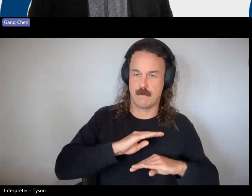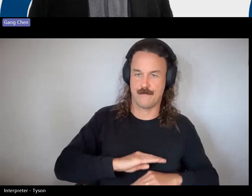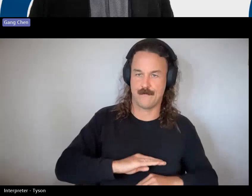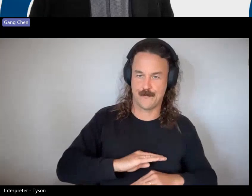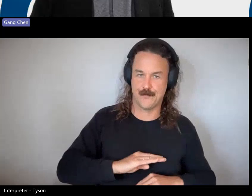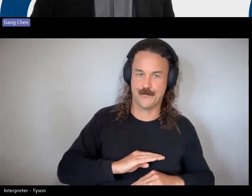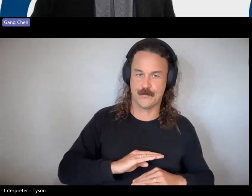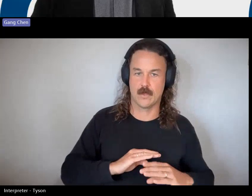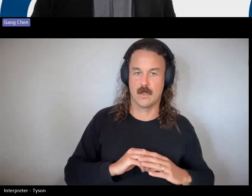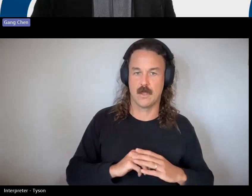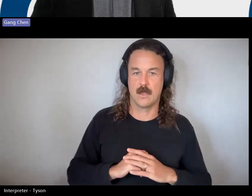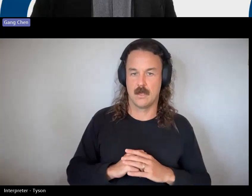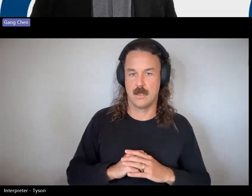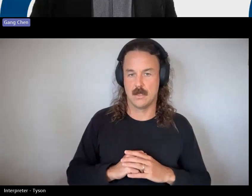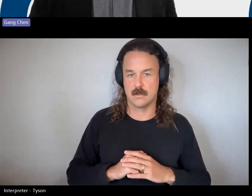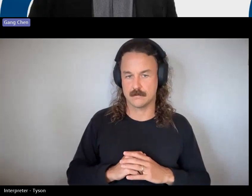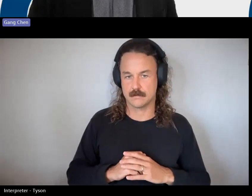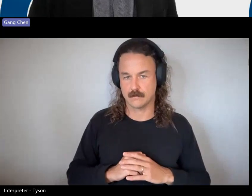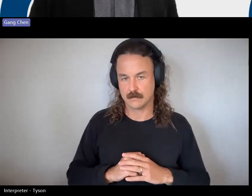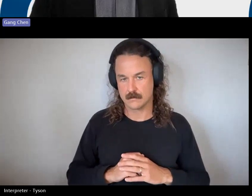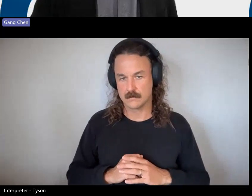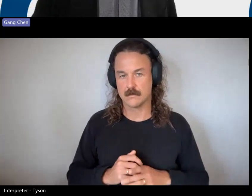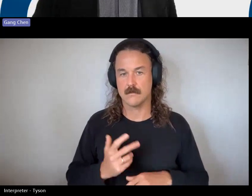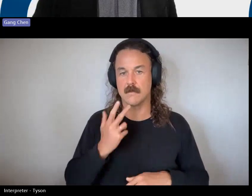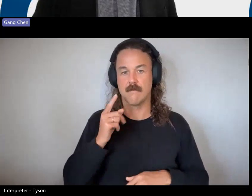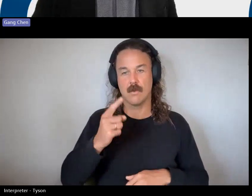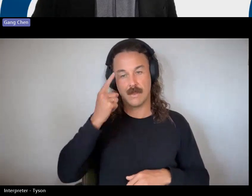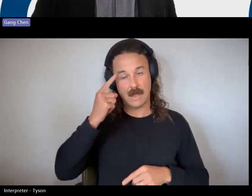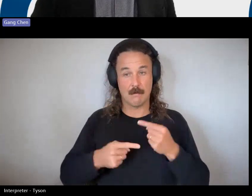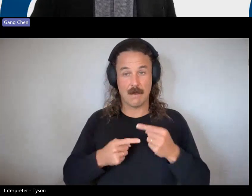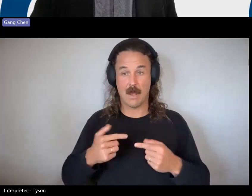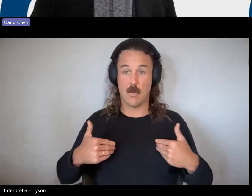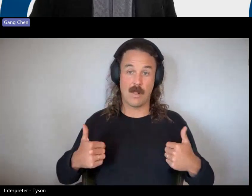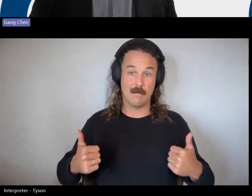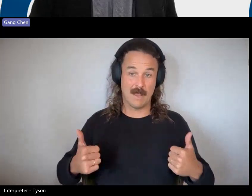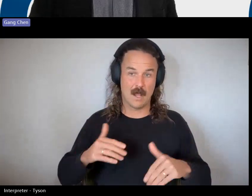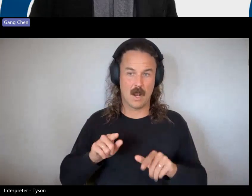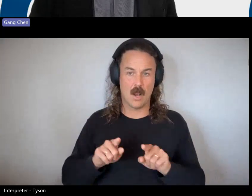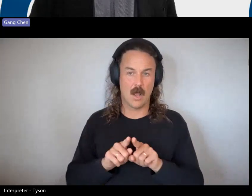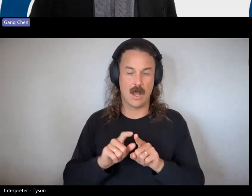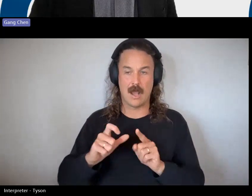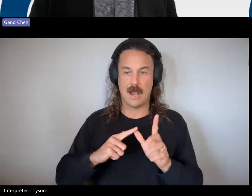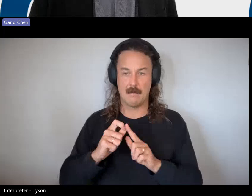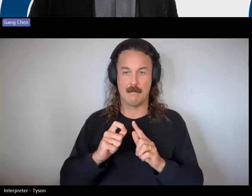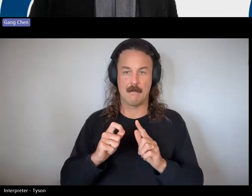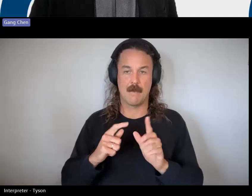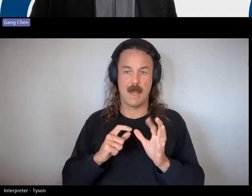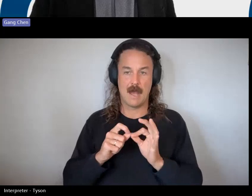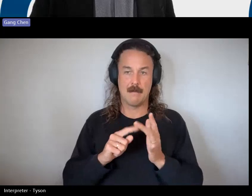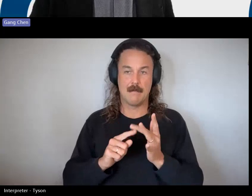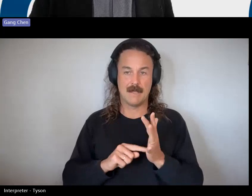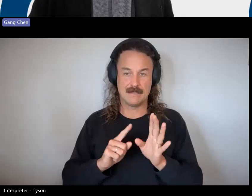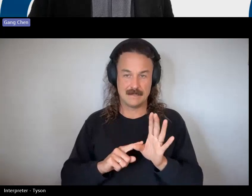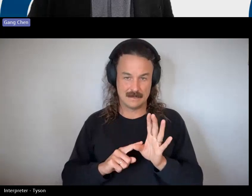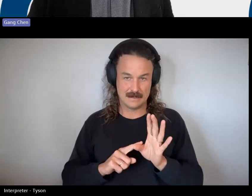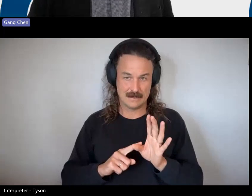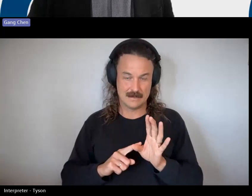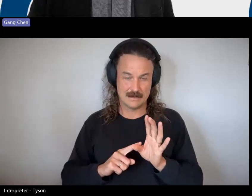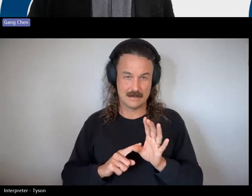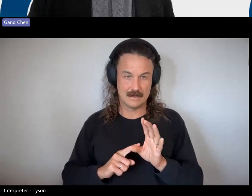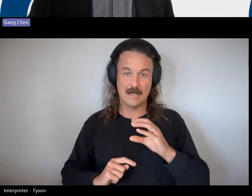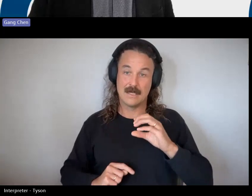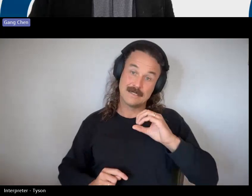well-being literature, for example, if you're looking at the capability well-being, it is also initially that the 0 will be the lowest